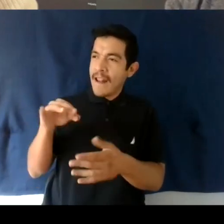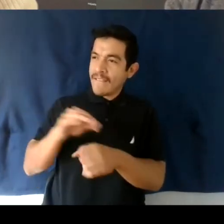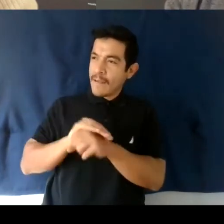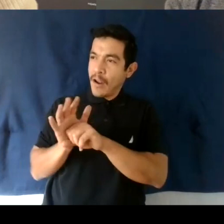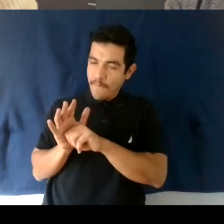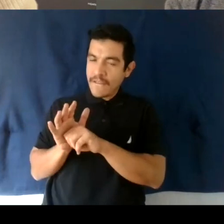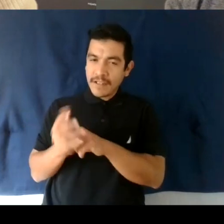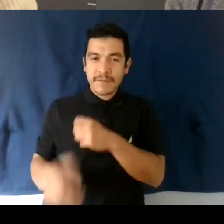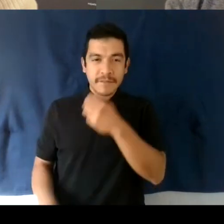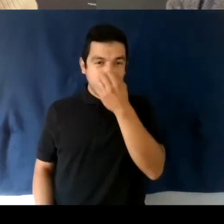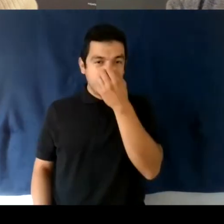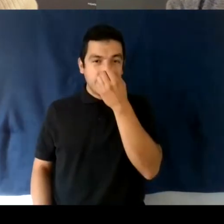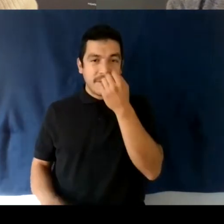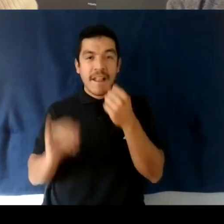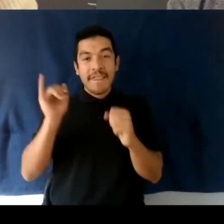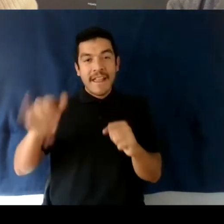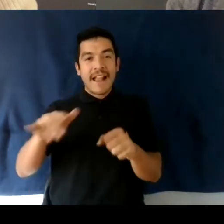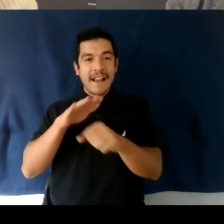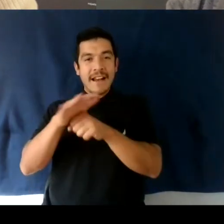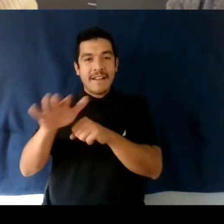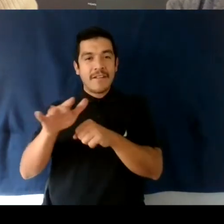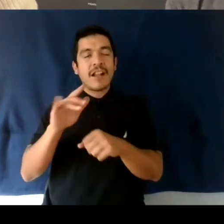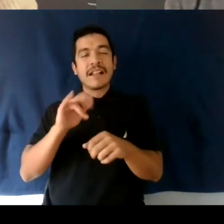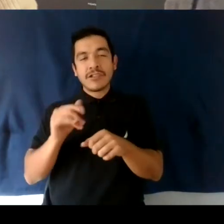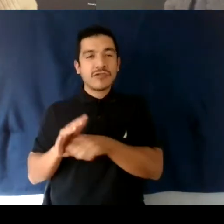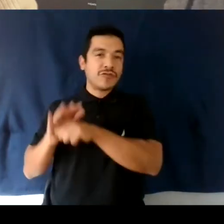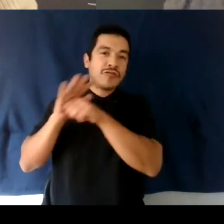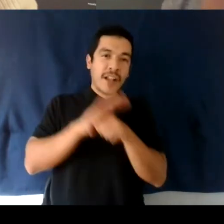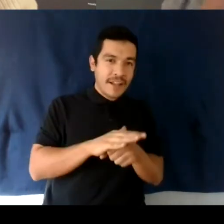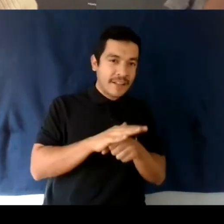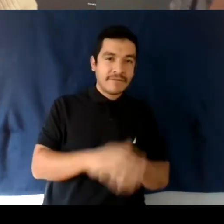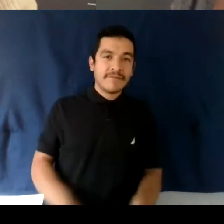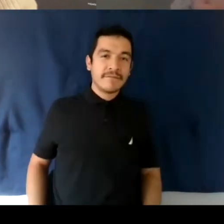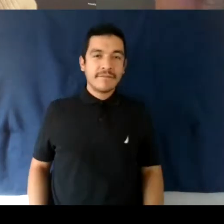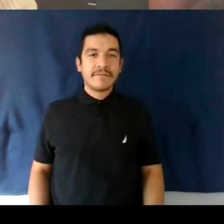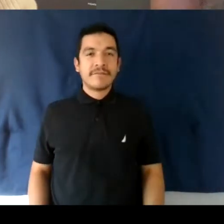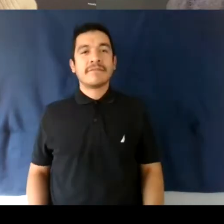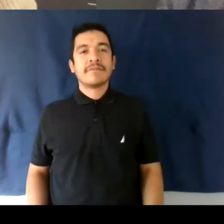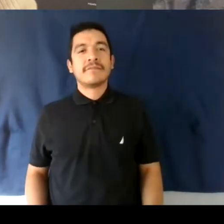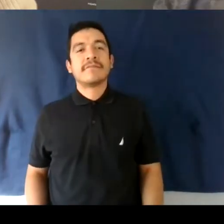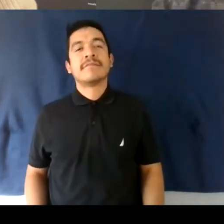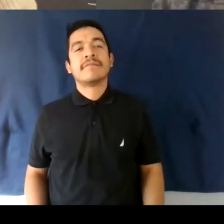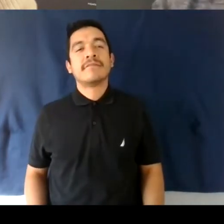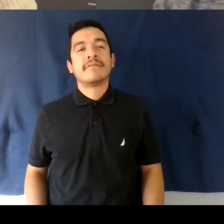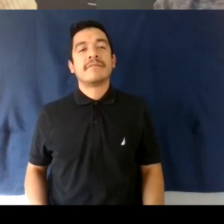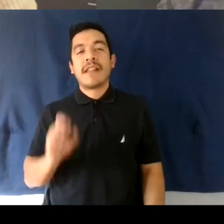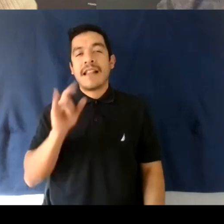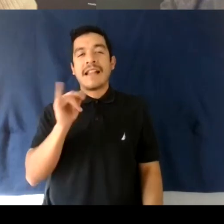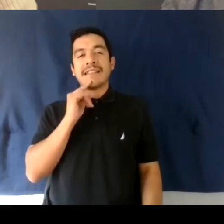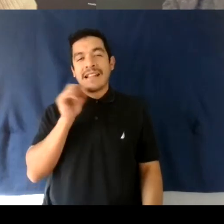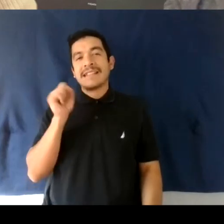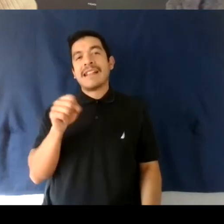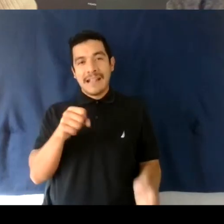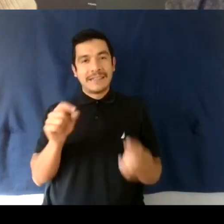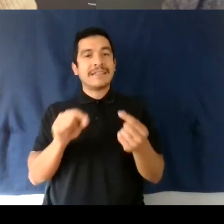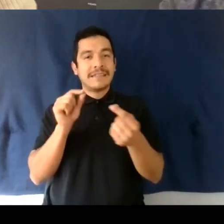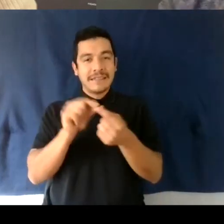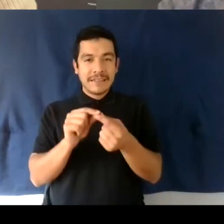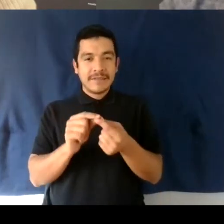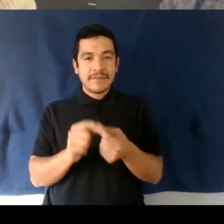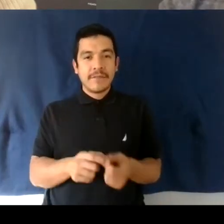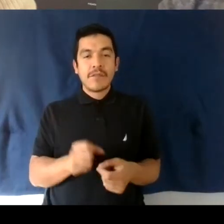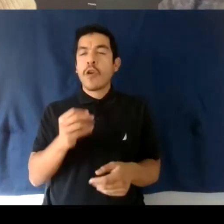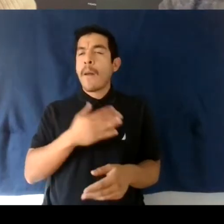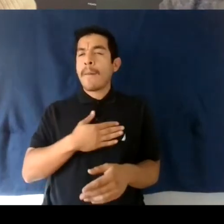like, that enough is stressful. exactly. So true. Yeah. So be gentle with yourself. Please